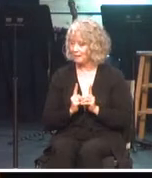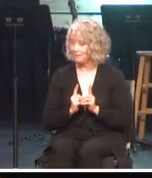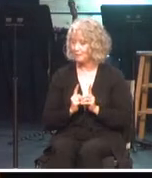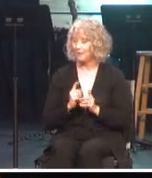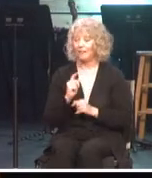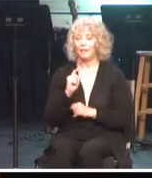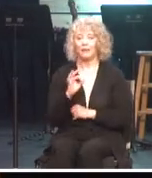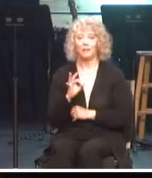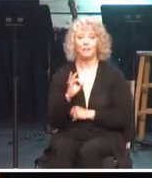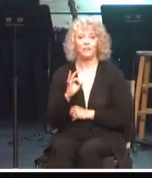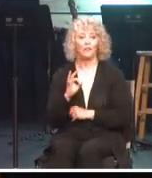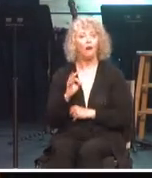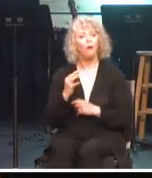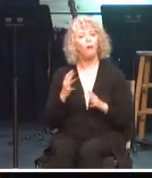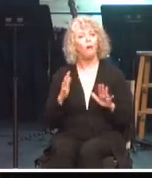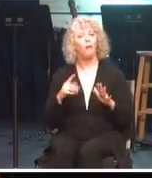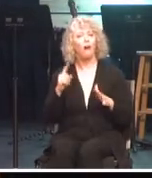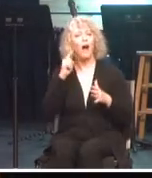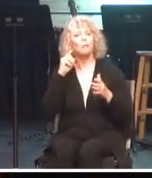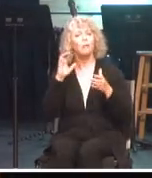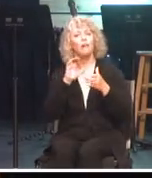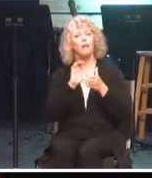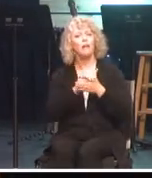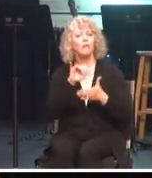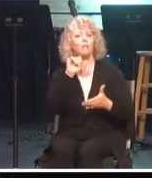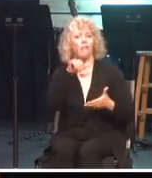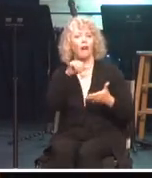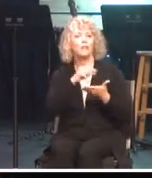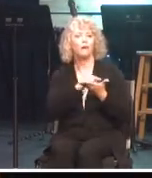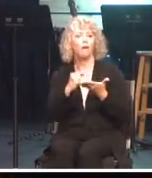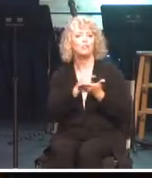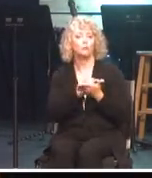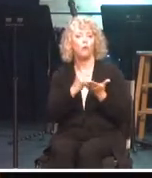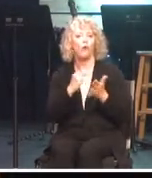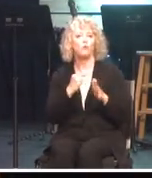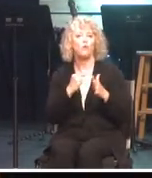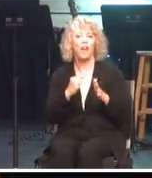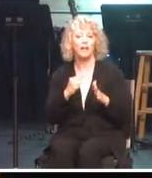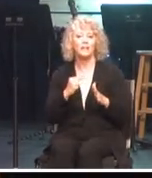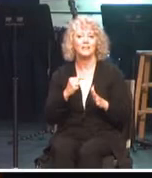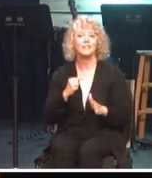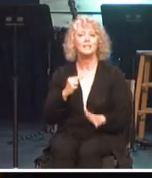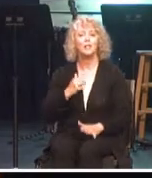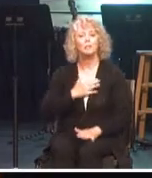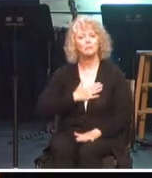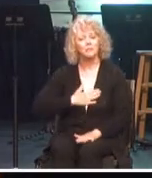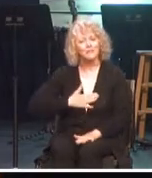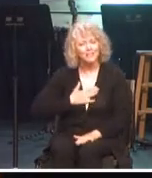if you are here and you have already believed this gospel, please understand this.